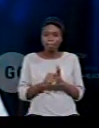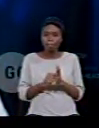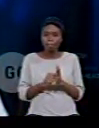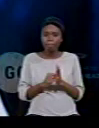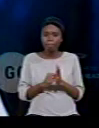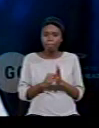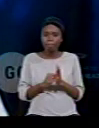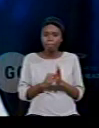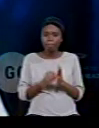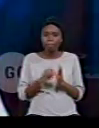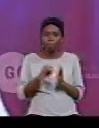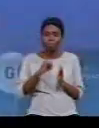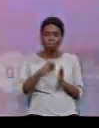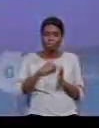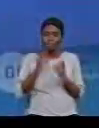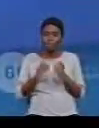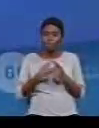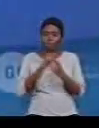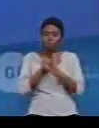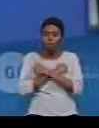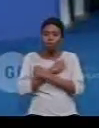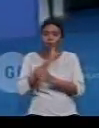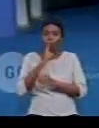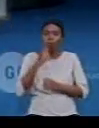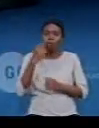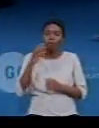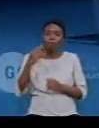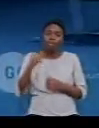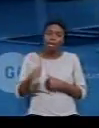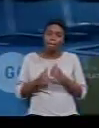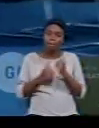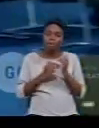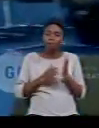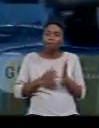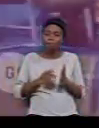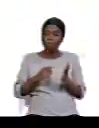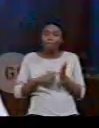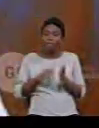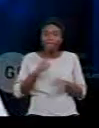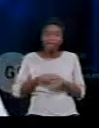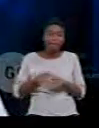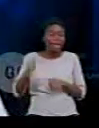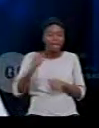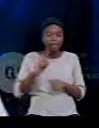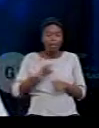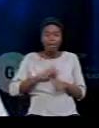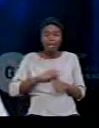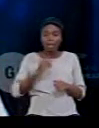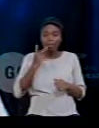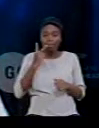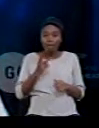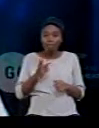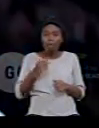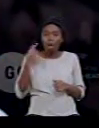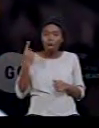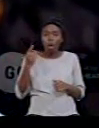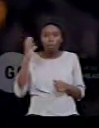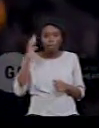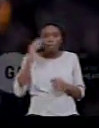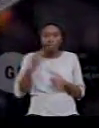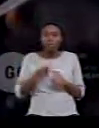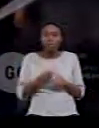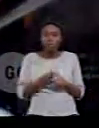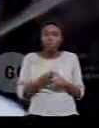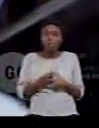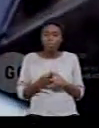one of the apostles. I always call him Apostle Kumuyi. Each time whenever I come across, always hear from